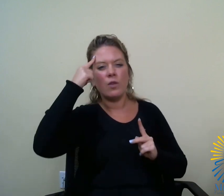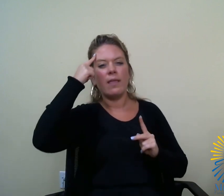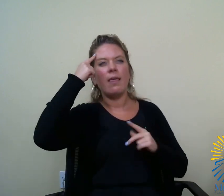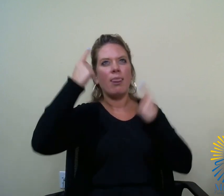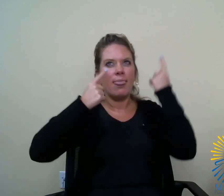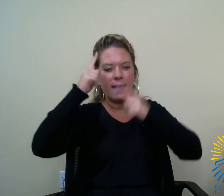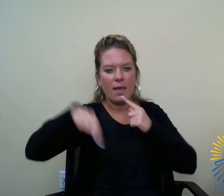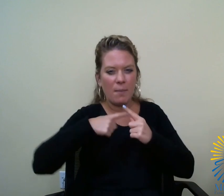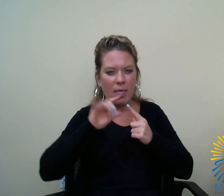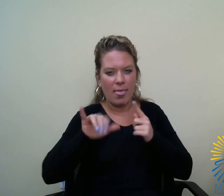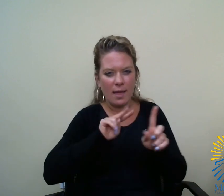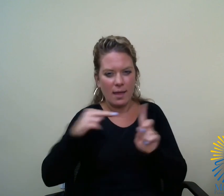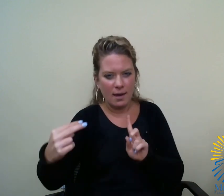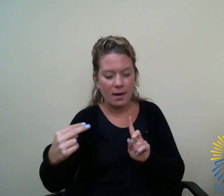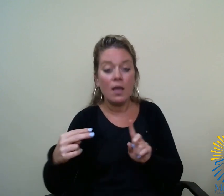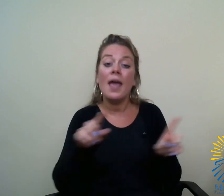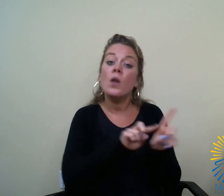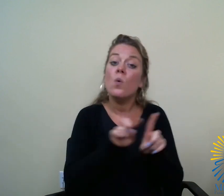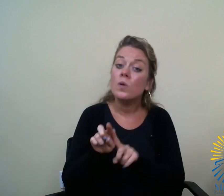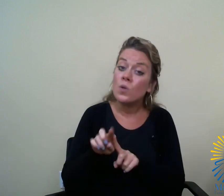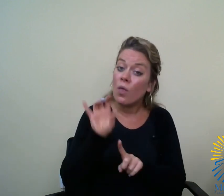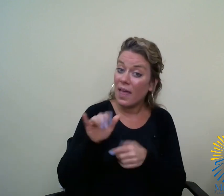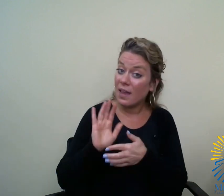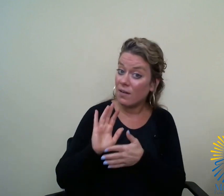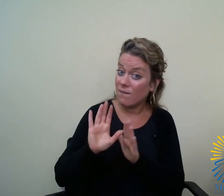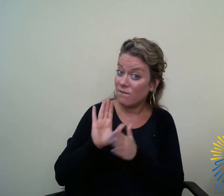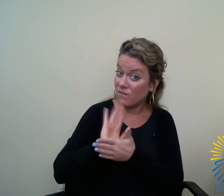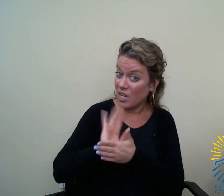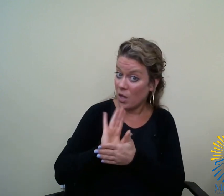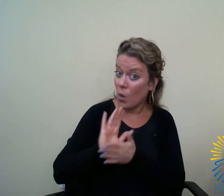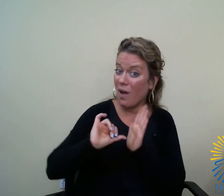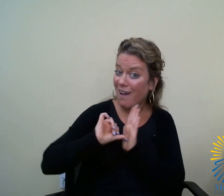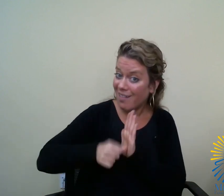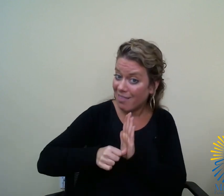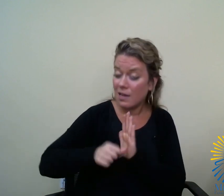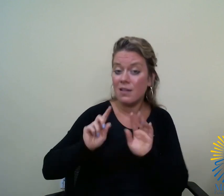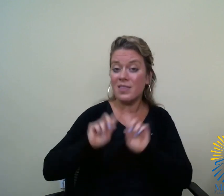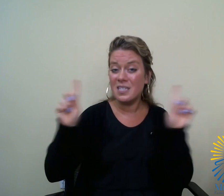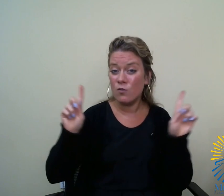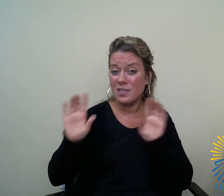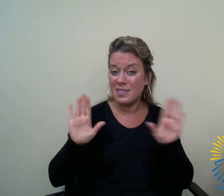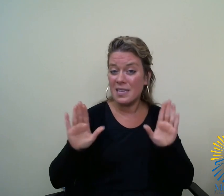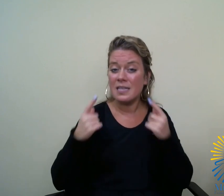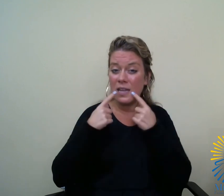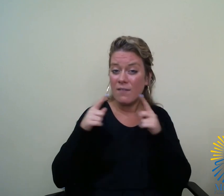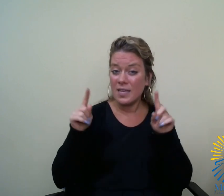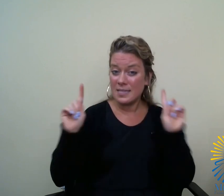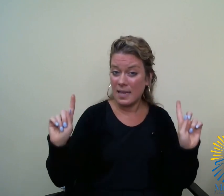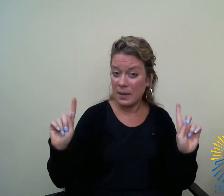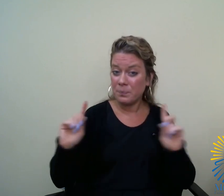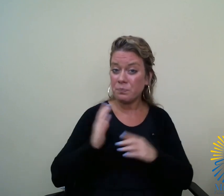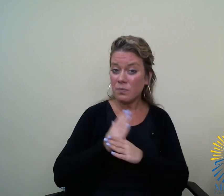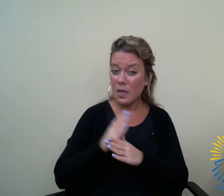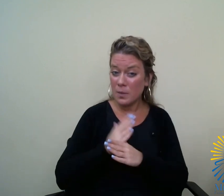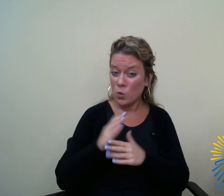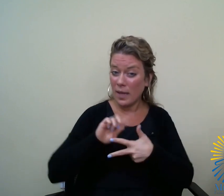about it like that. And also, like that video highlighted, right? The differences in efficacy between